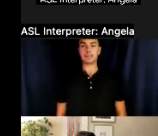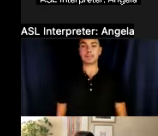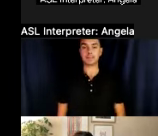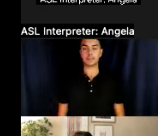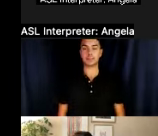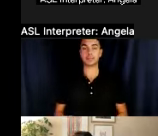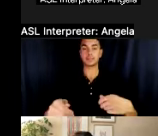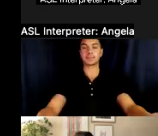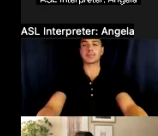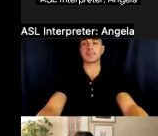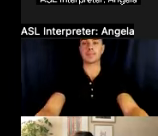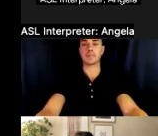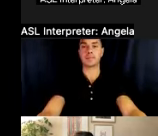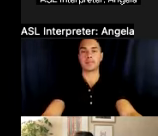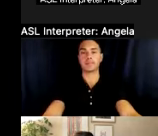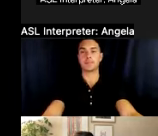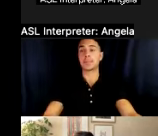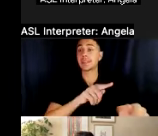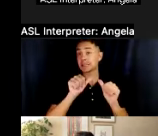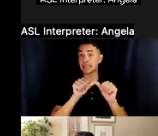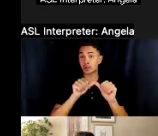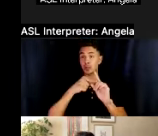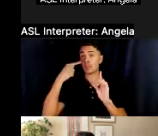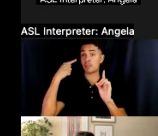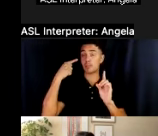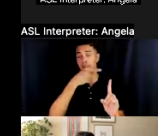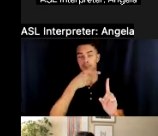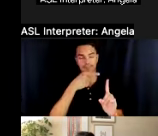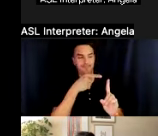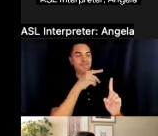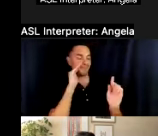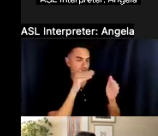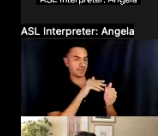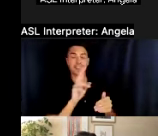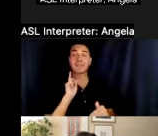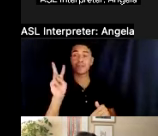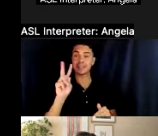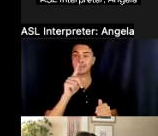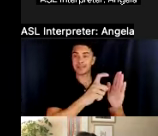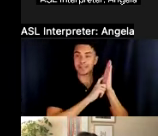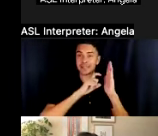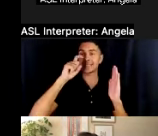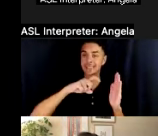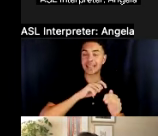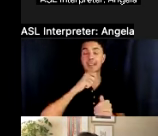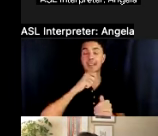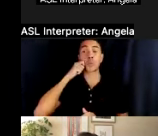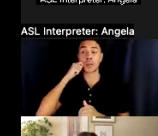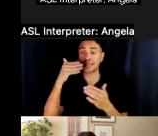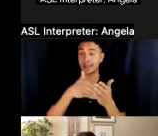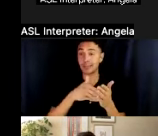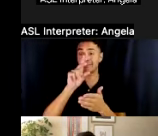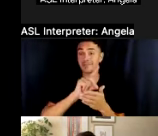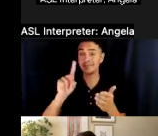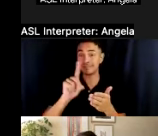I think this just continues to point to the need to focus on the needs of the victim, and understanding that racism and